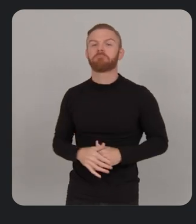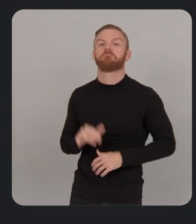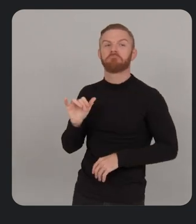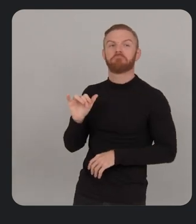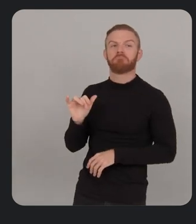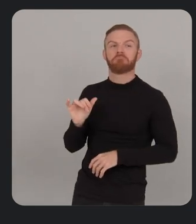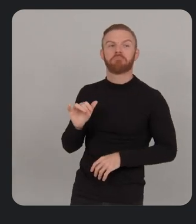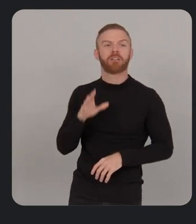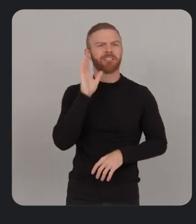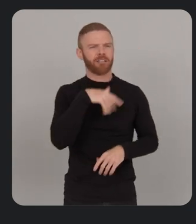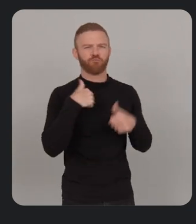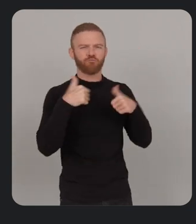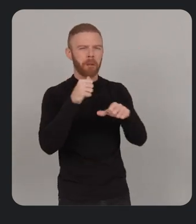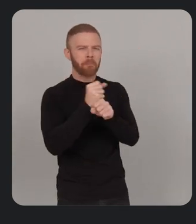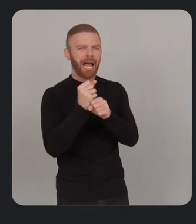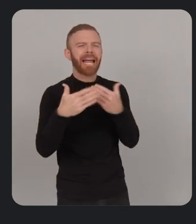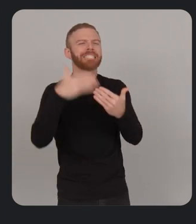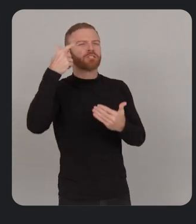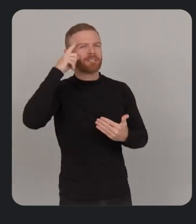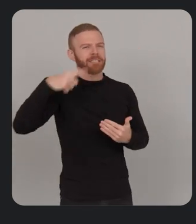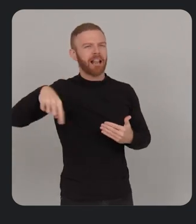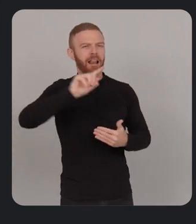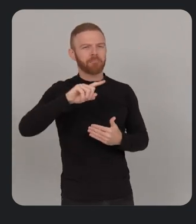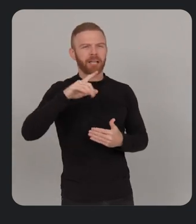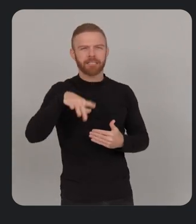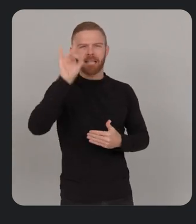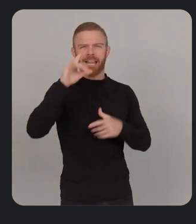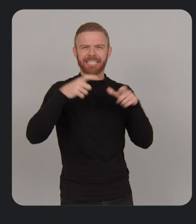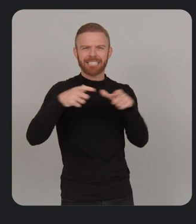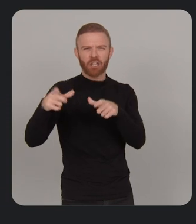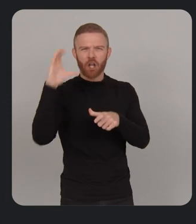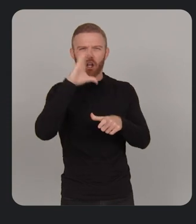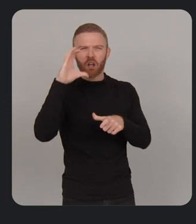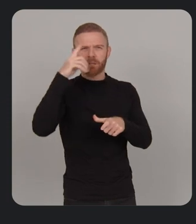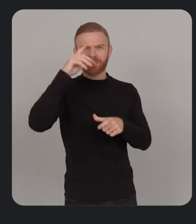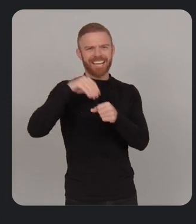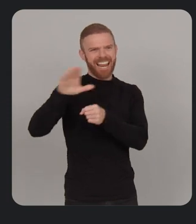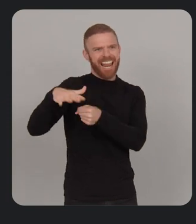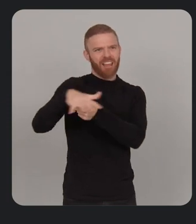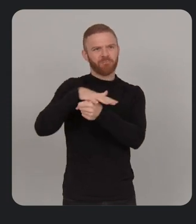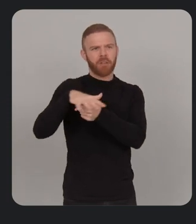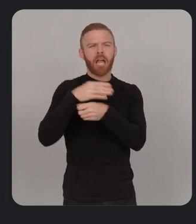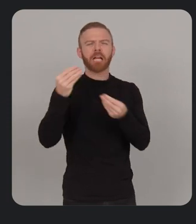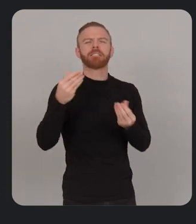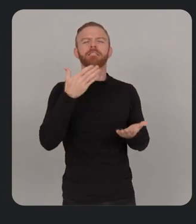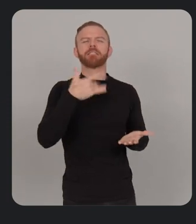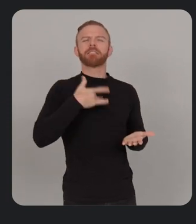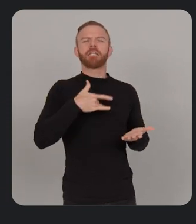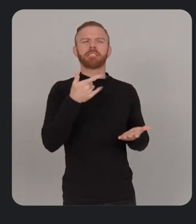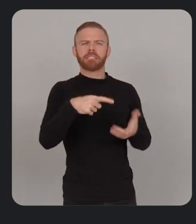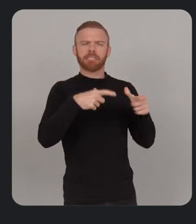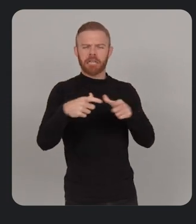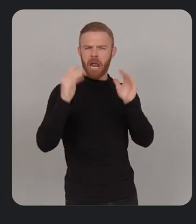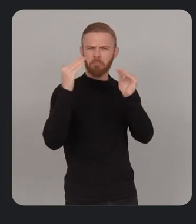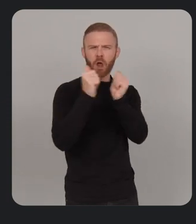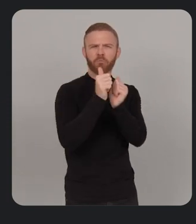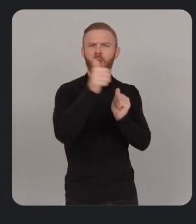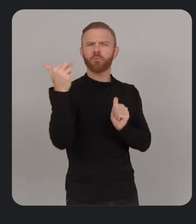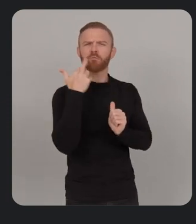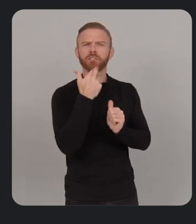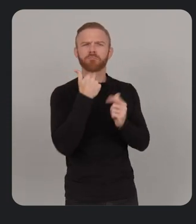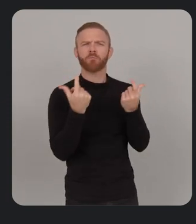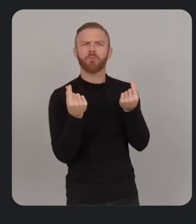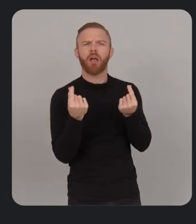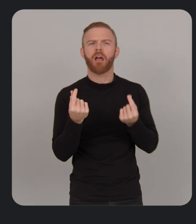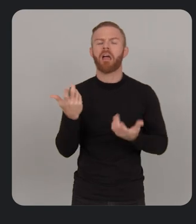So we're going to try to make it easy for them. We're going to help them find the dishes they're looking for in their area and give them a sense of like how these dishes compare across different restaurants.